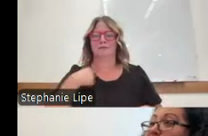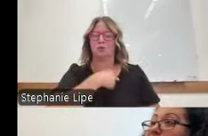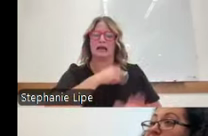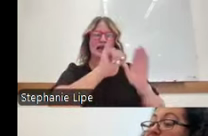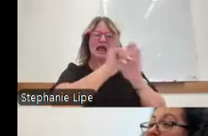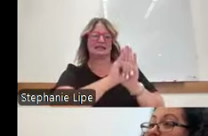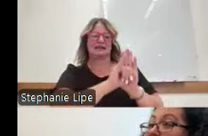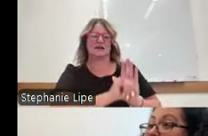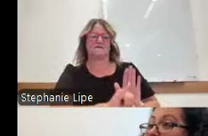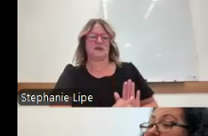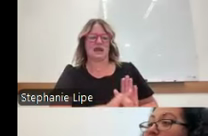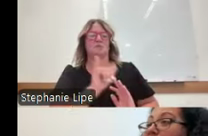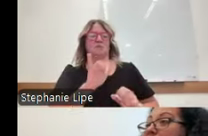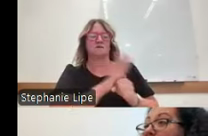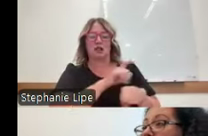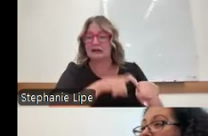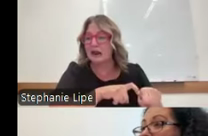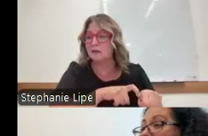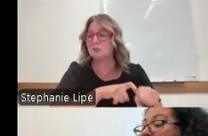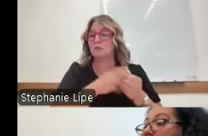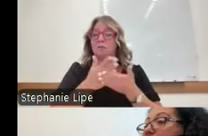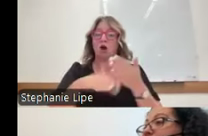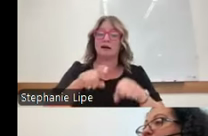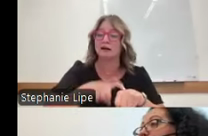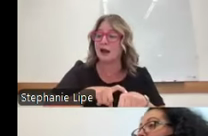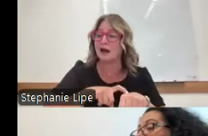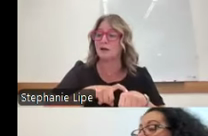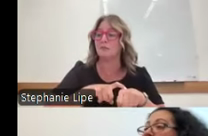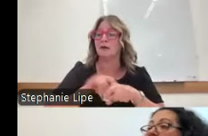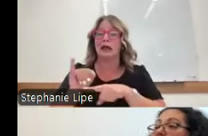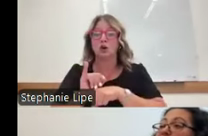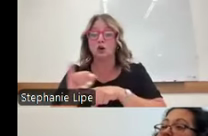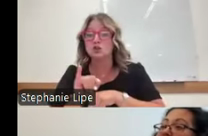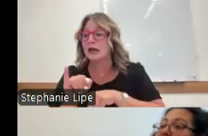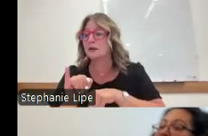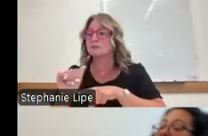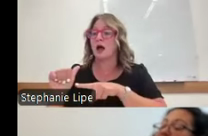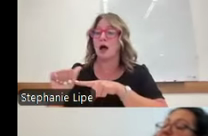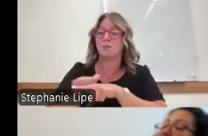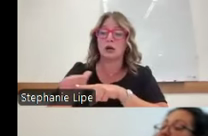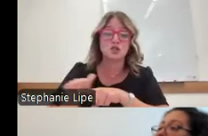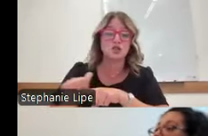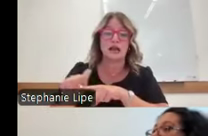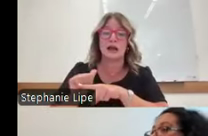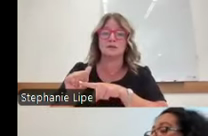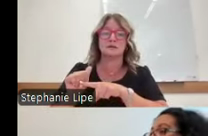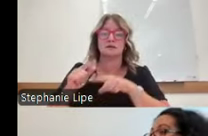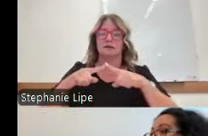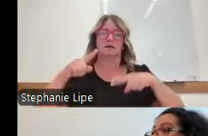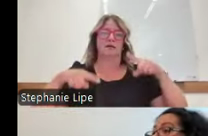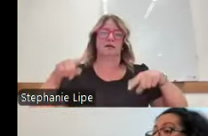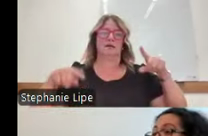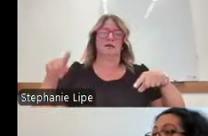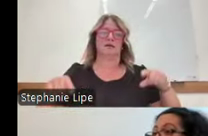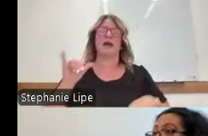education. The list varies, and we identify if it's a full-time need or a part-time need. Maybe it starts as an